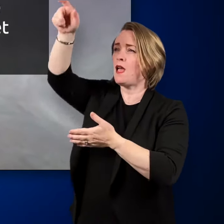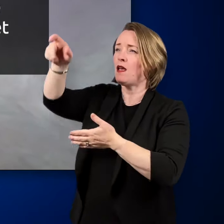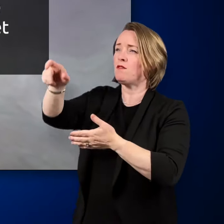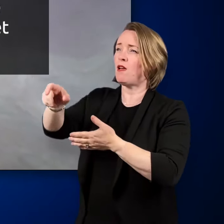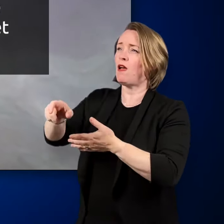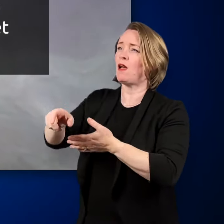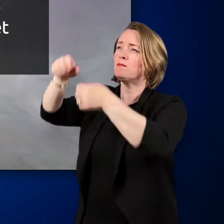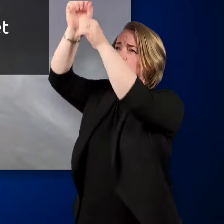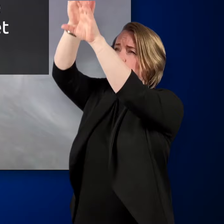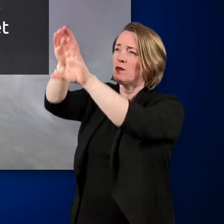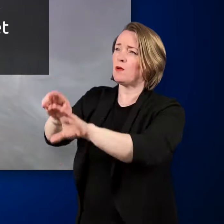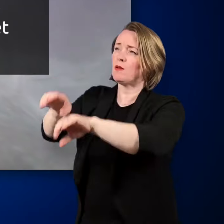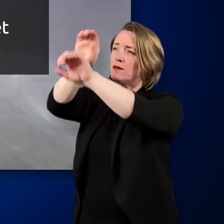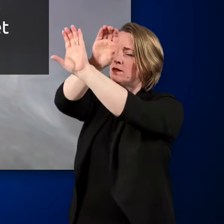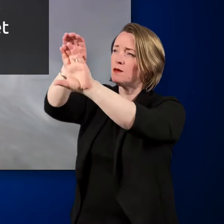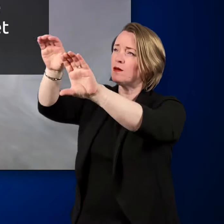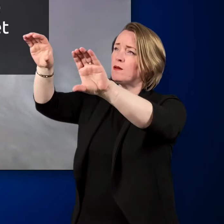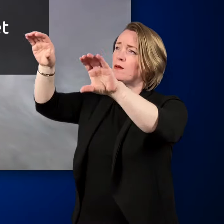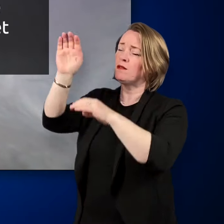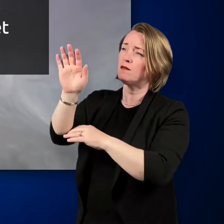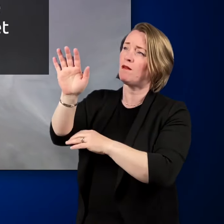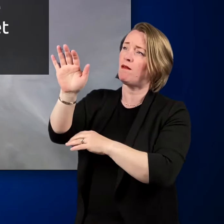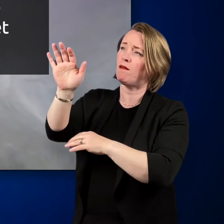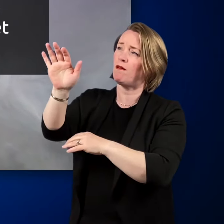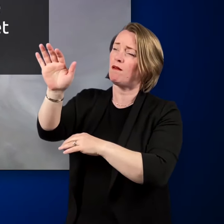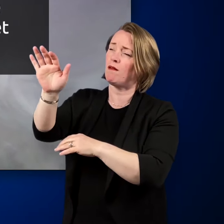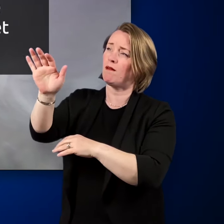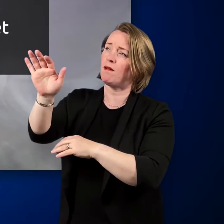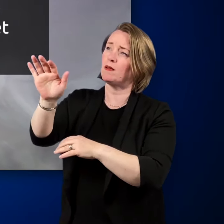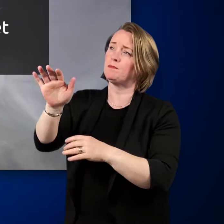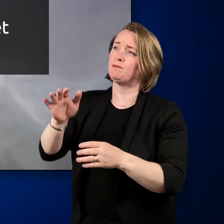on that cursed.